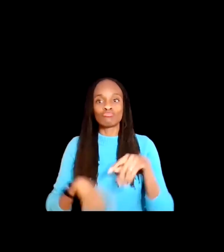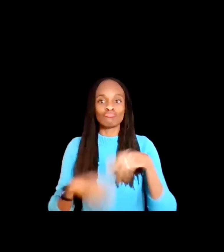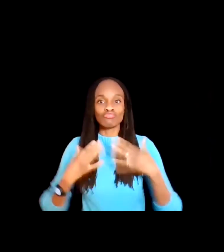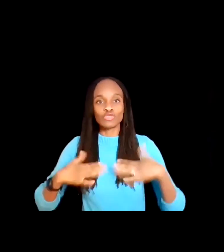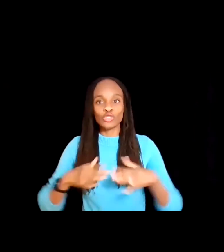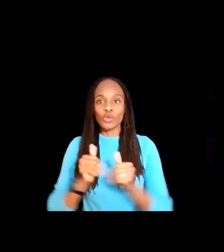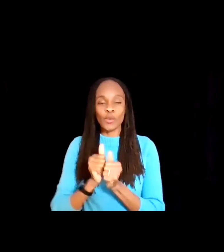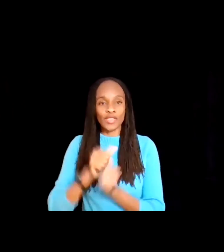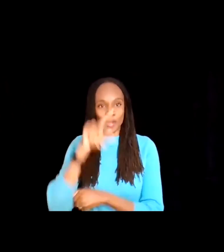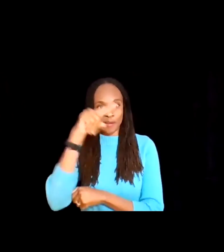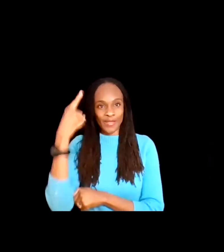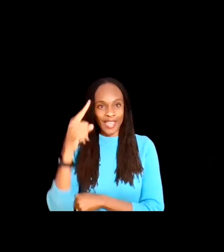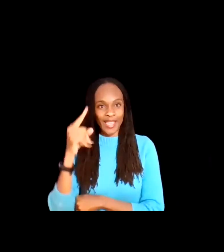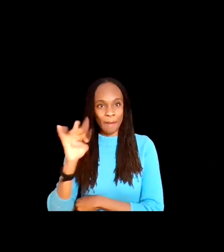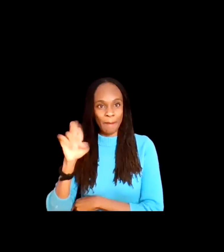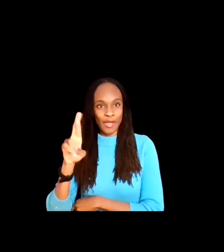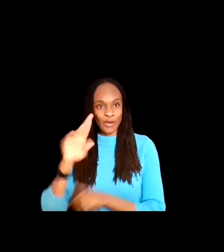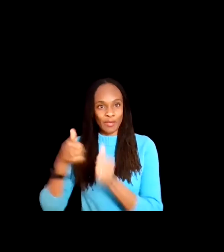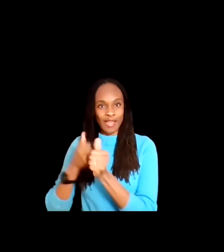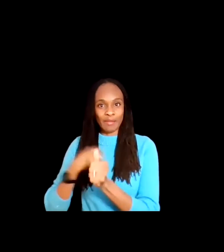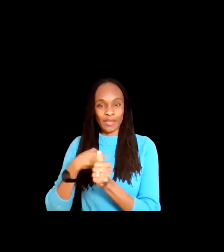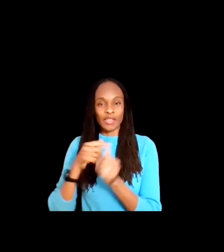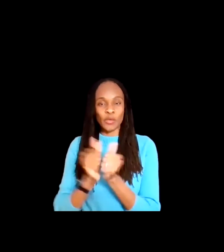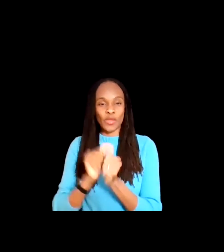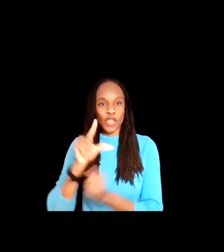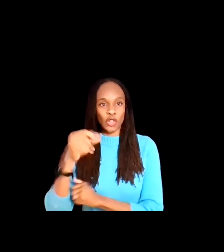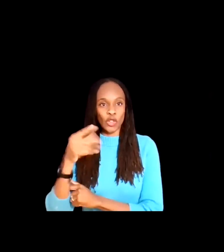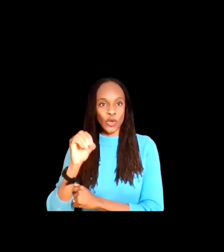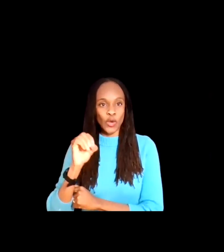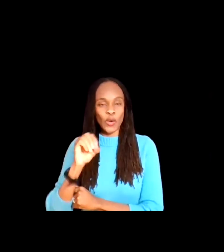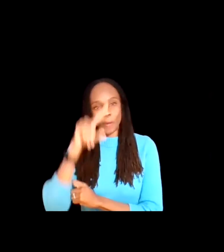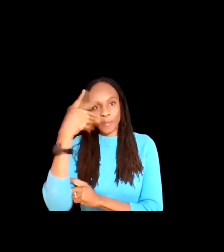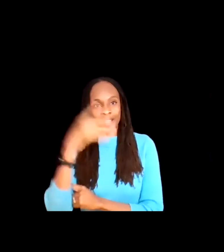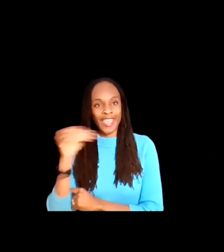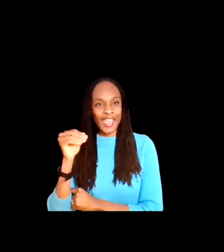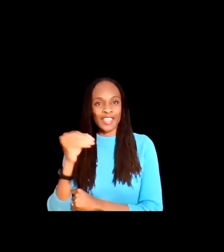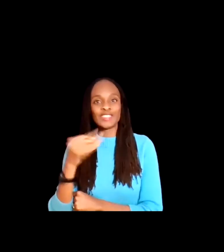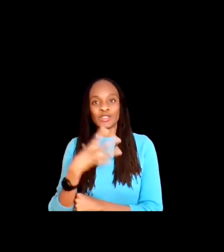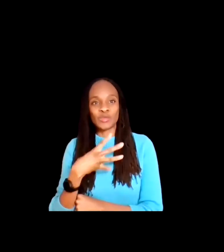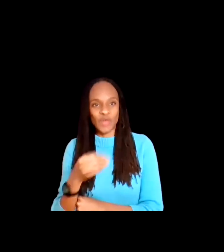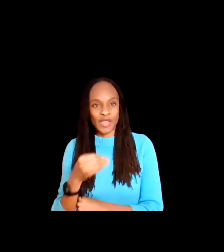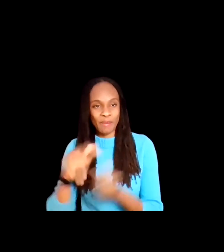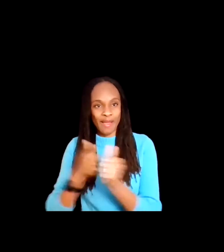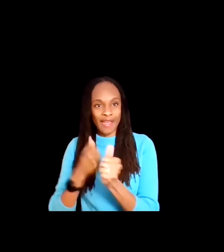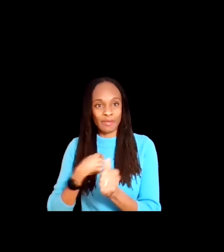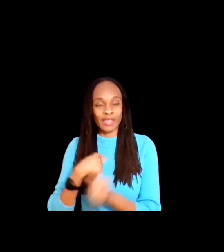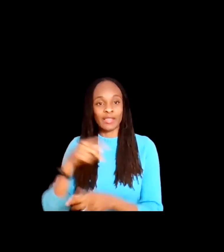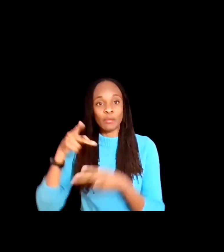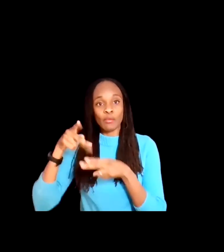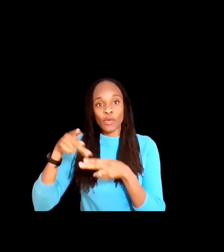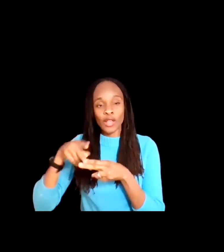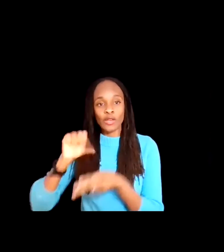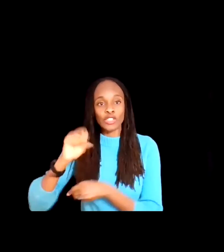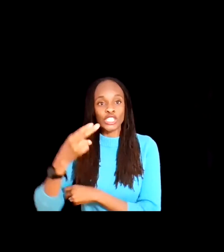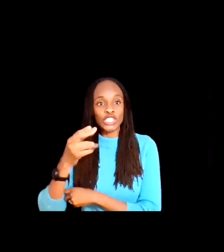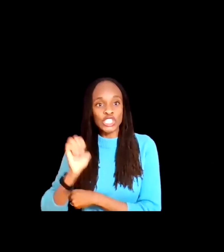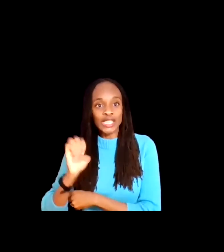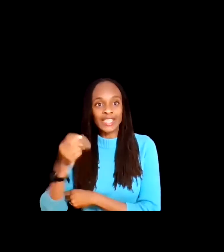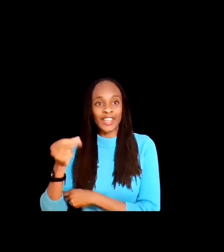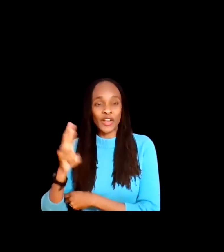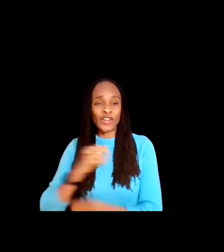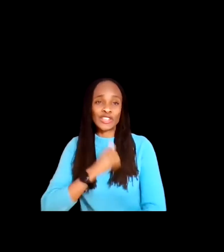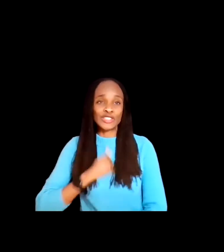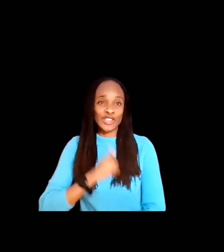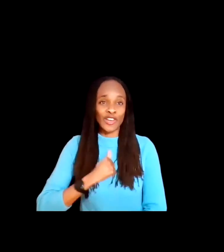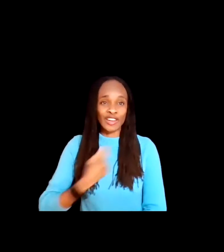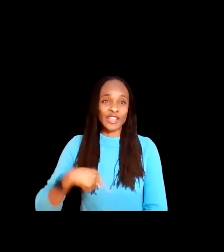Respectability logo in white and yellow behind me. My pronouns are she and her. I do want to apologize for starting a few